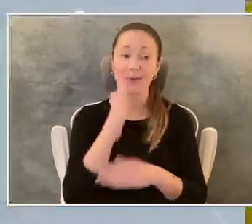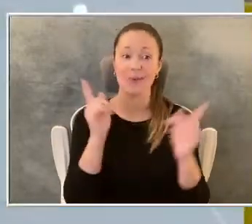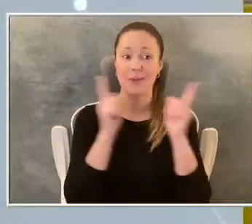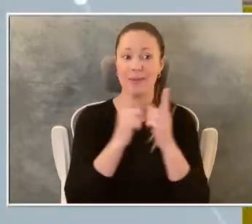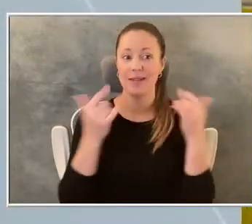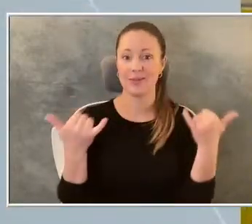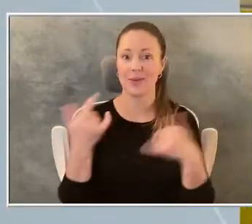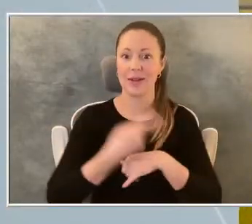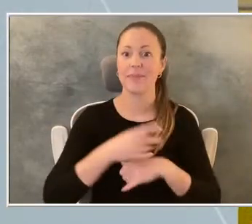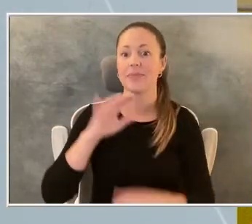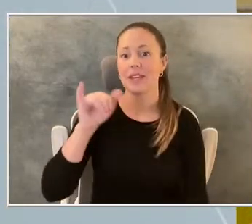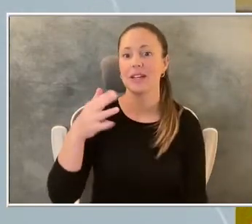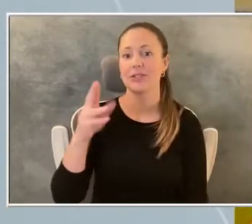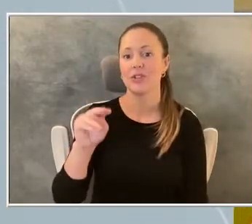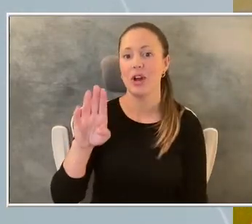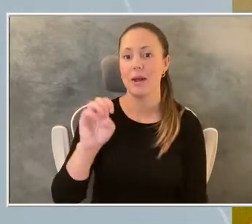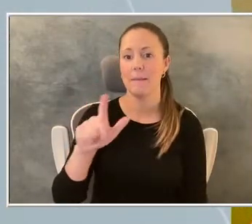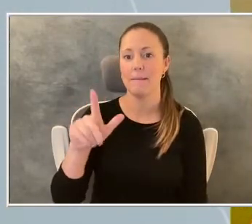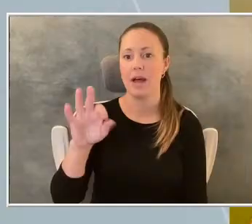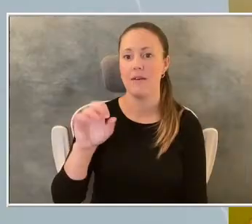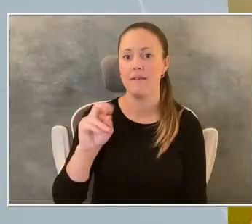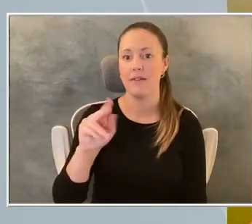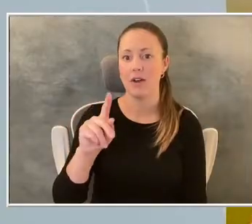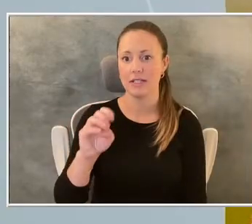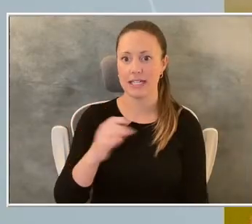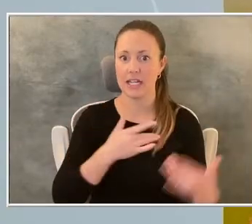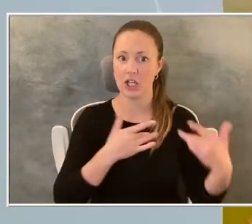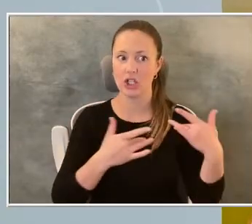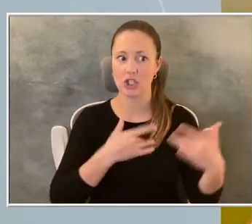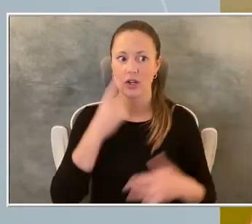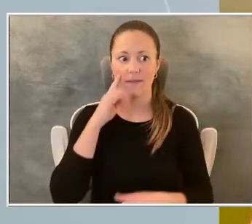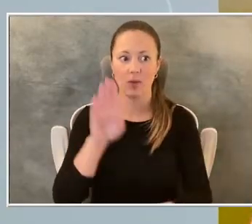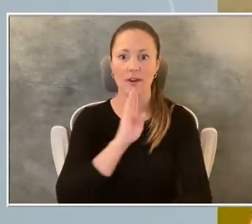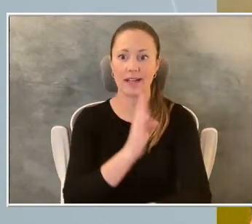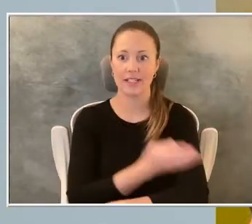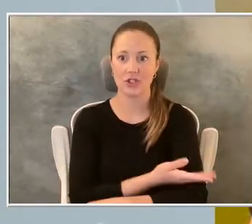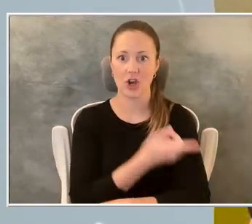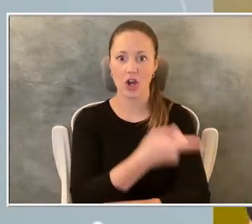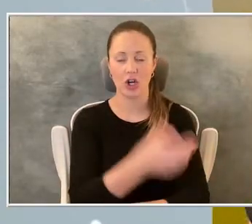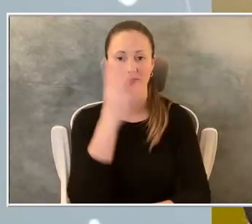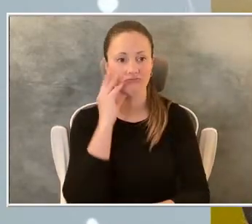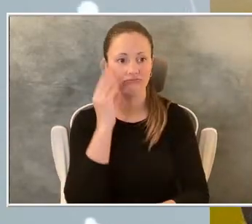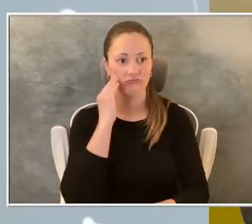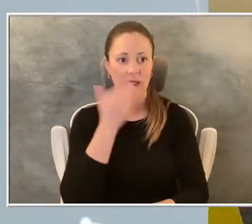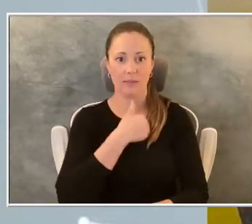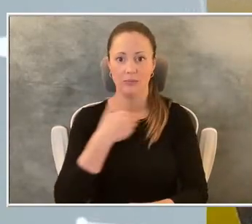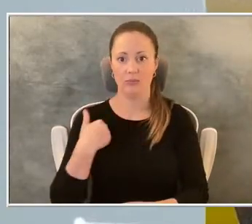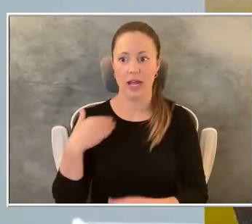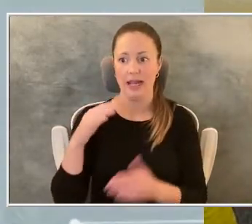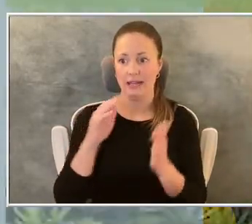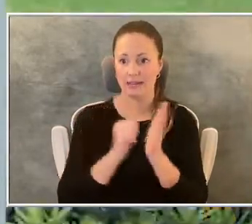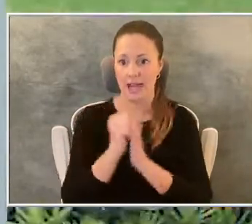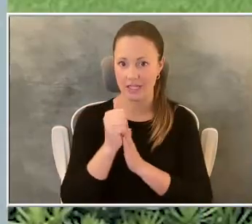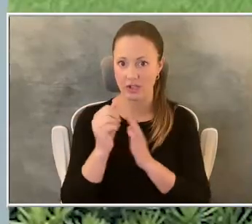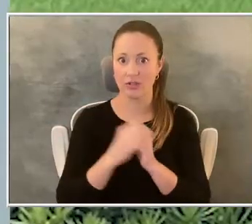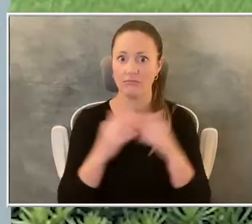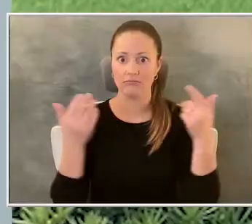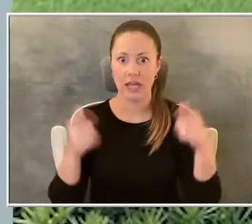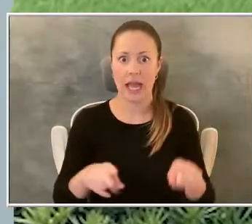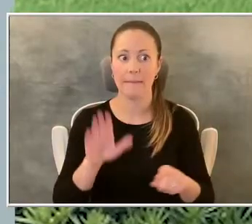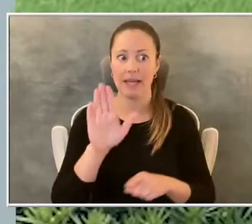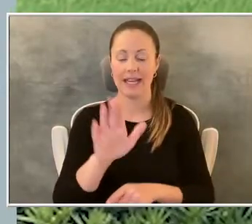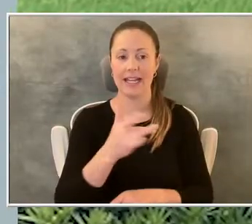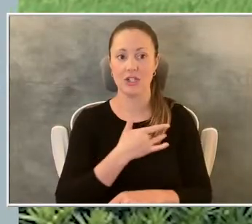John Belfonte was concerned for his daughter facing breast cancer. So much so that his heart literally